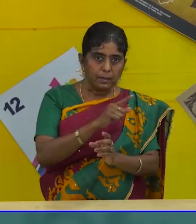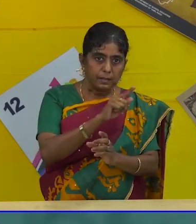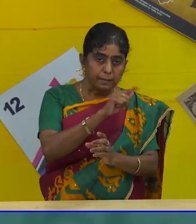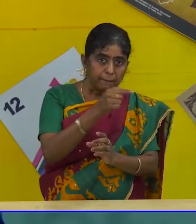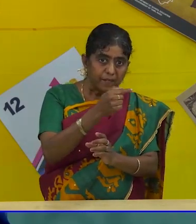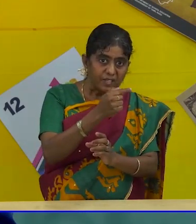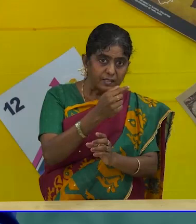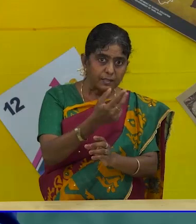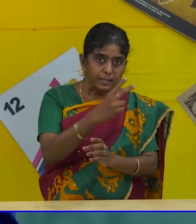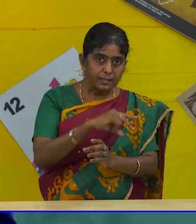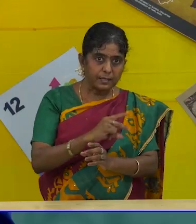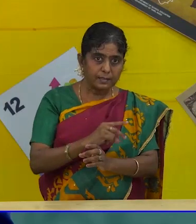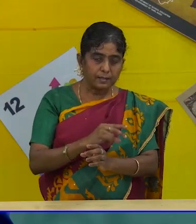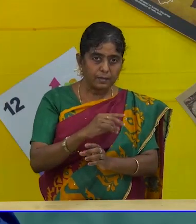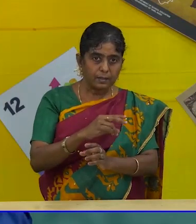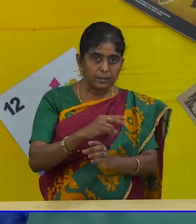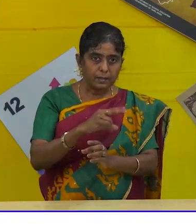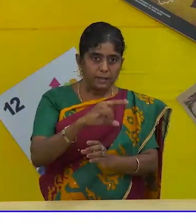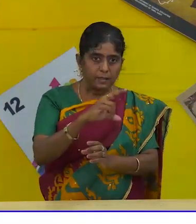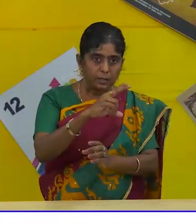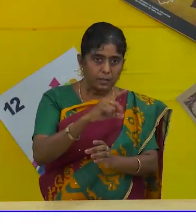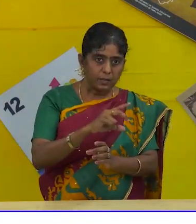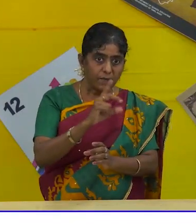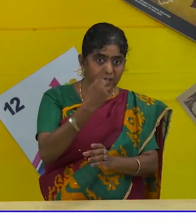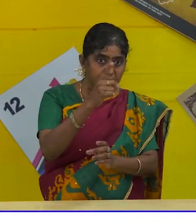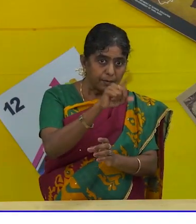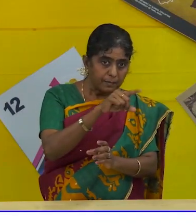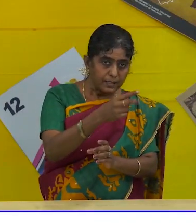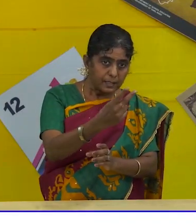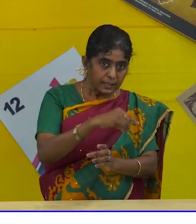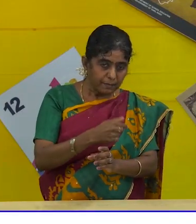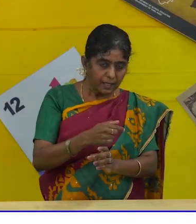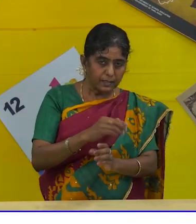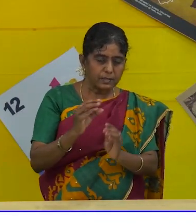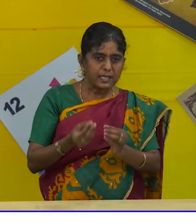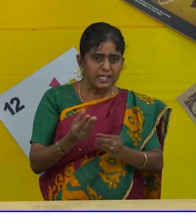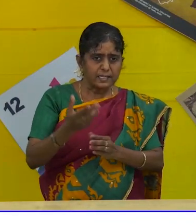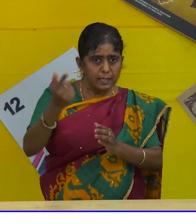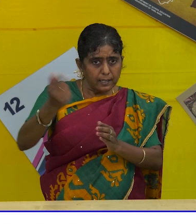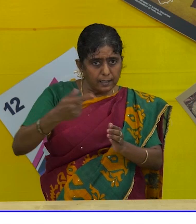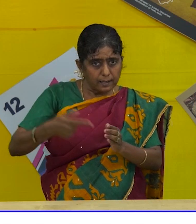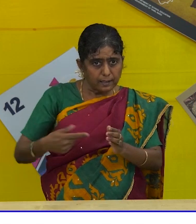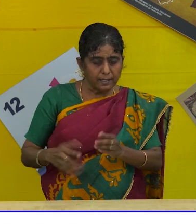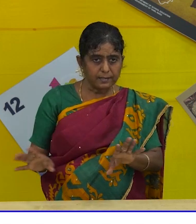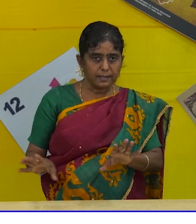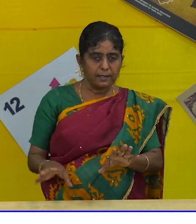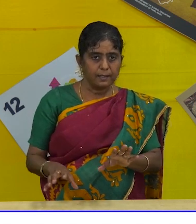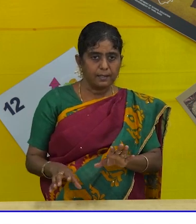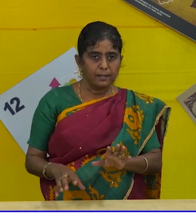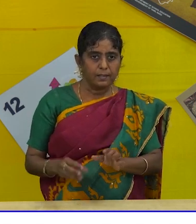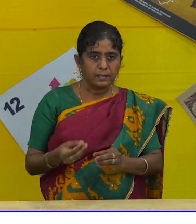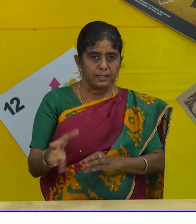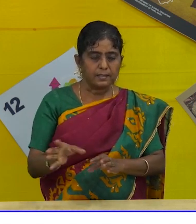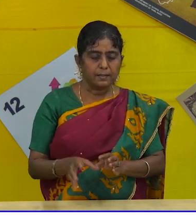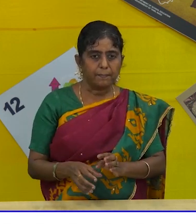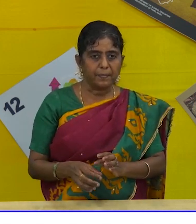equation you see the minus 3y. So now by adding them, the plus 3y and minus 3y can be cancelled. So the variable y